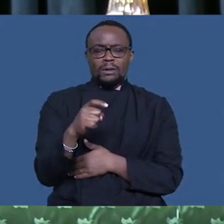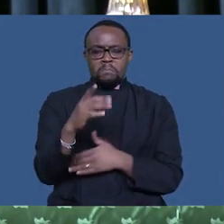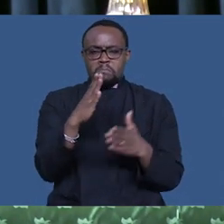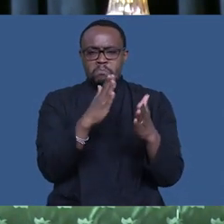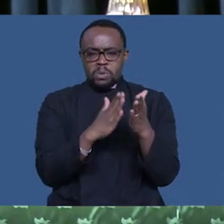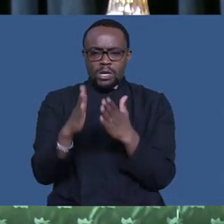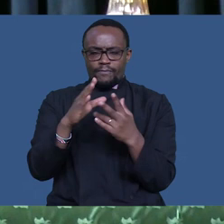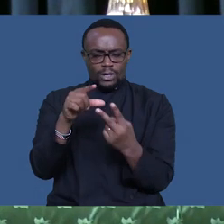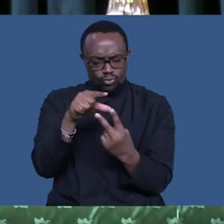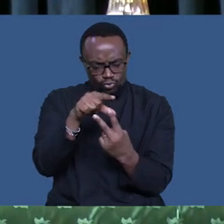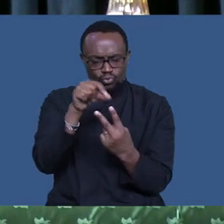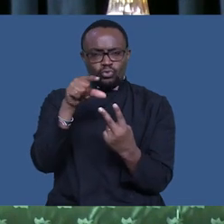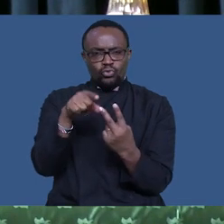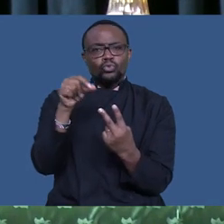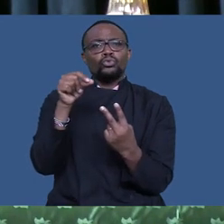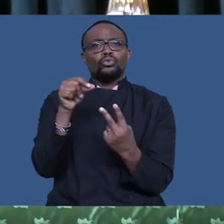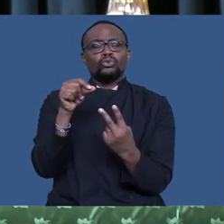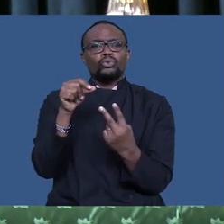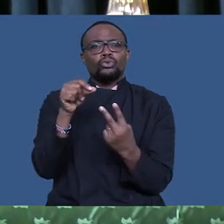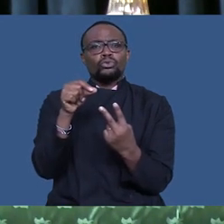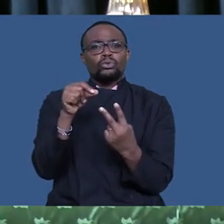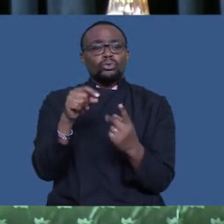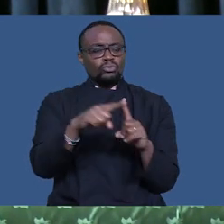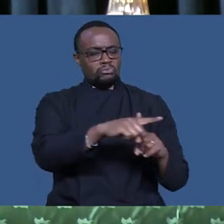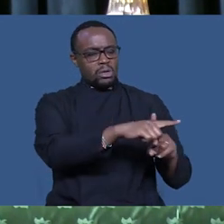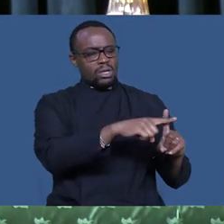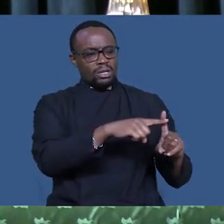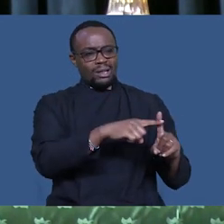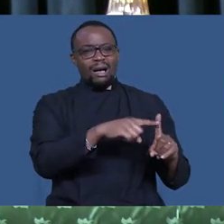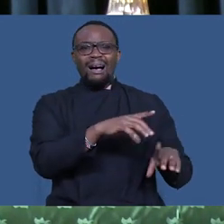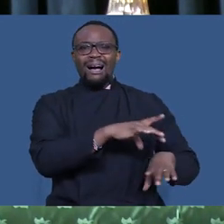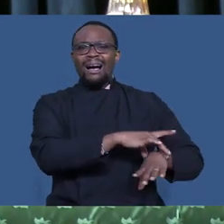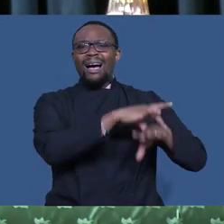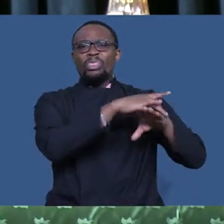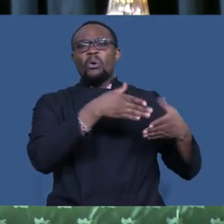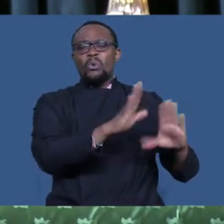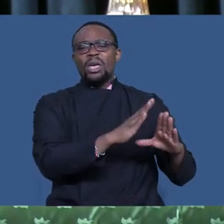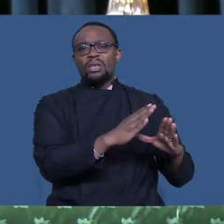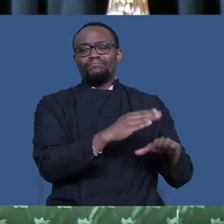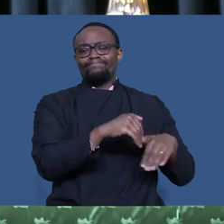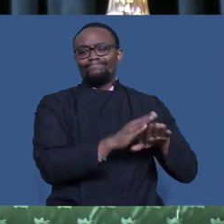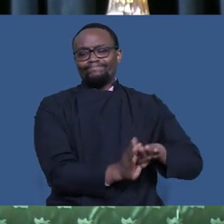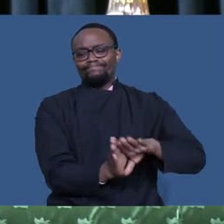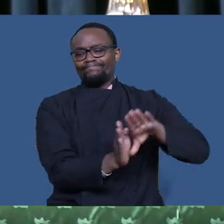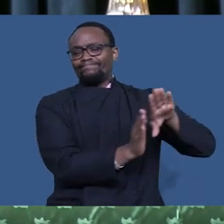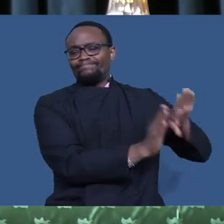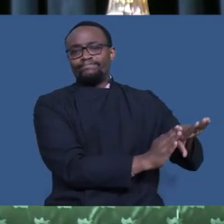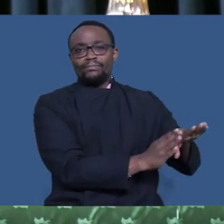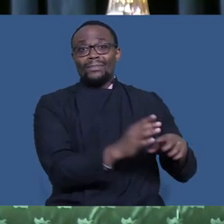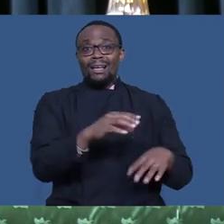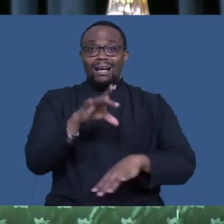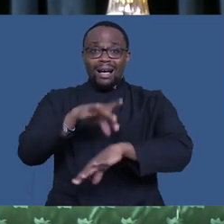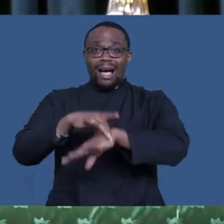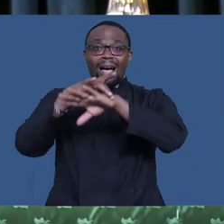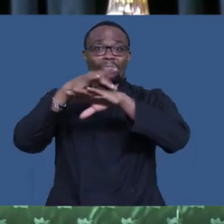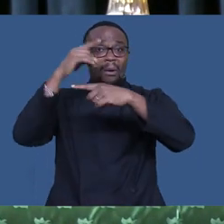deliberately choose to put to death earthly conduct and mindset. You know, it